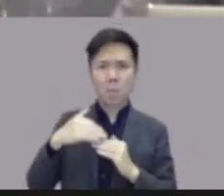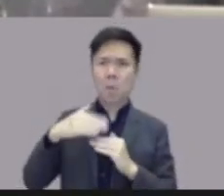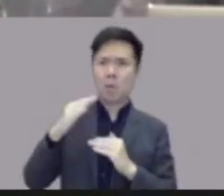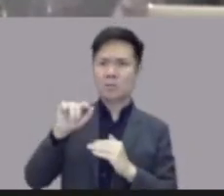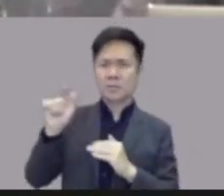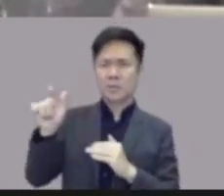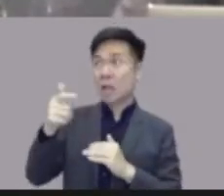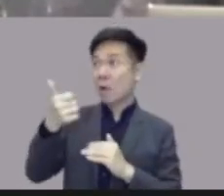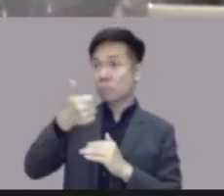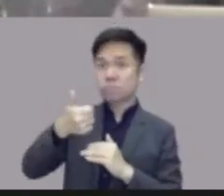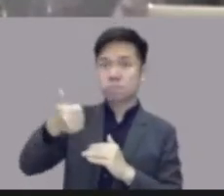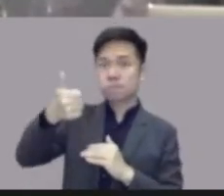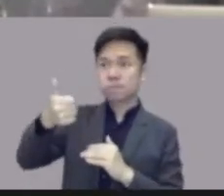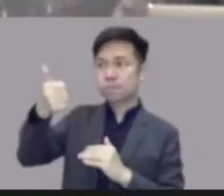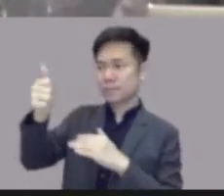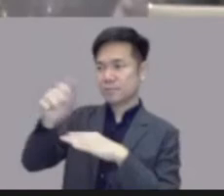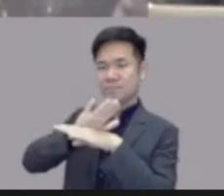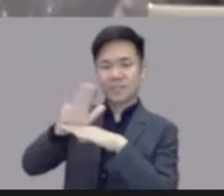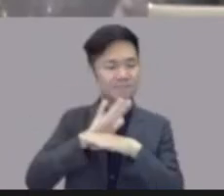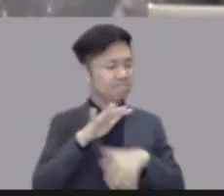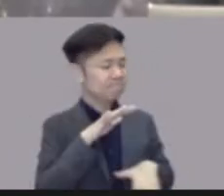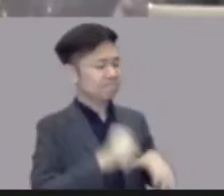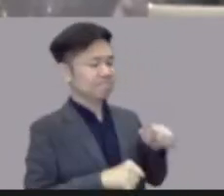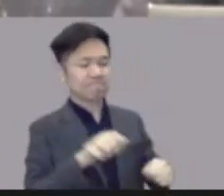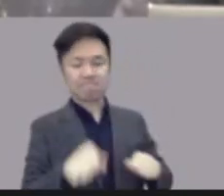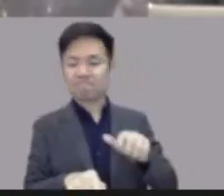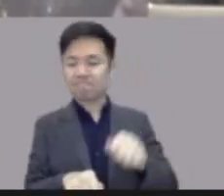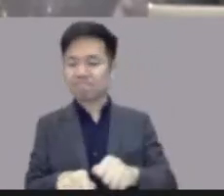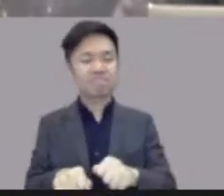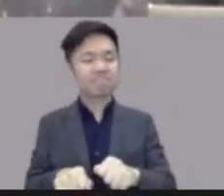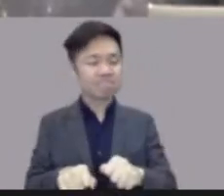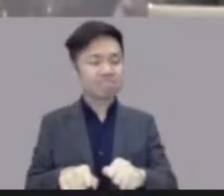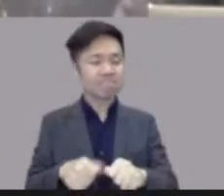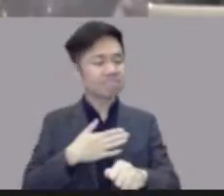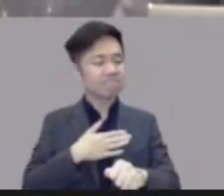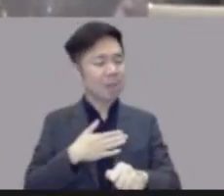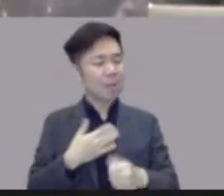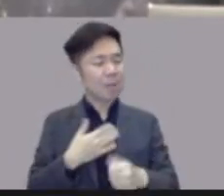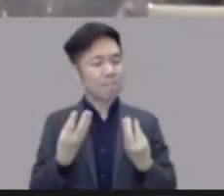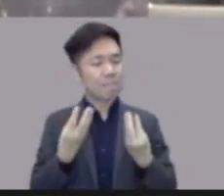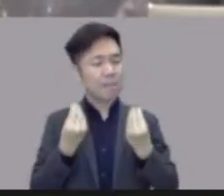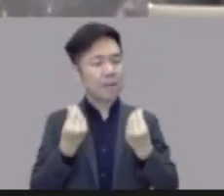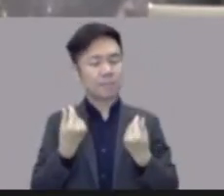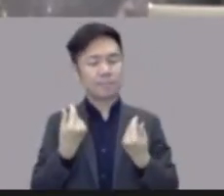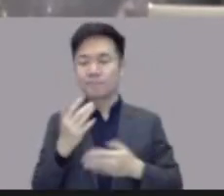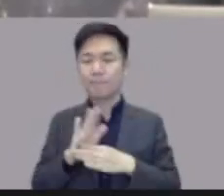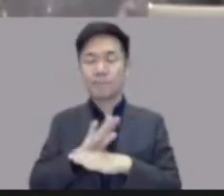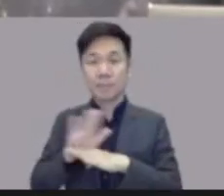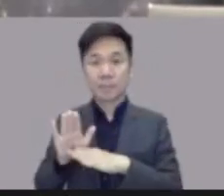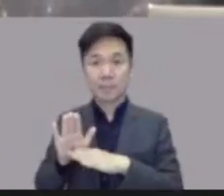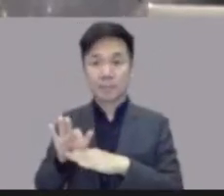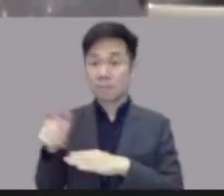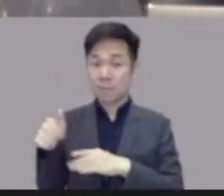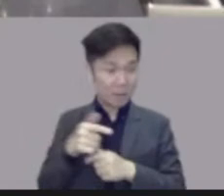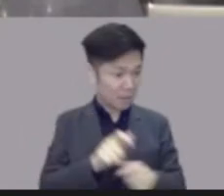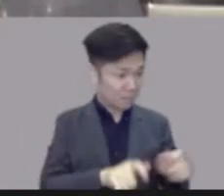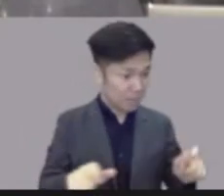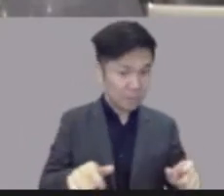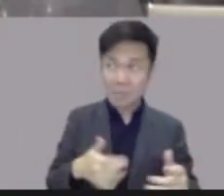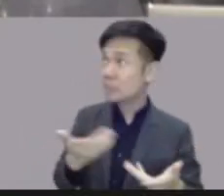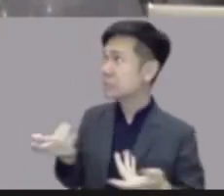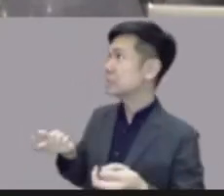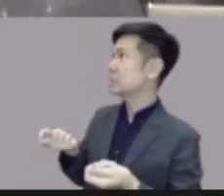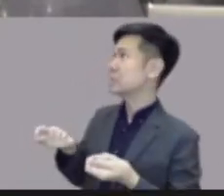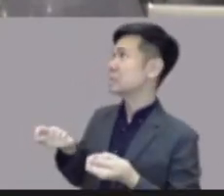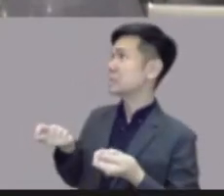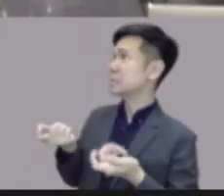corporations Elites and other power holders with the support or complicity of State forces the